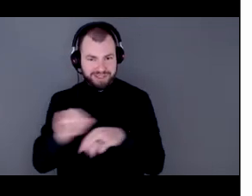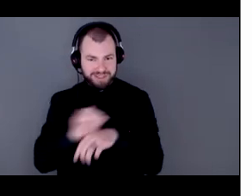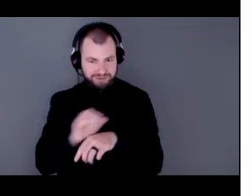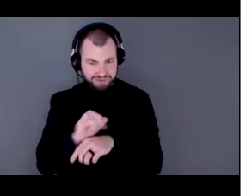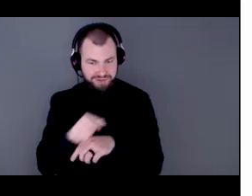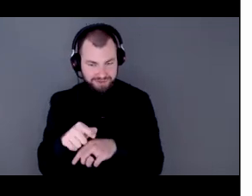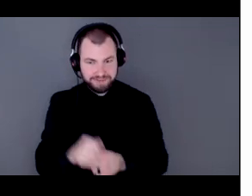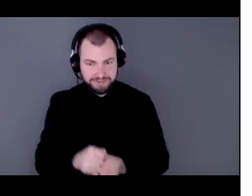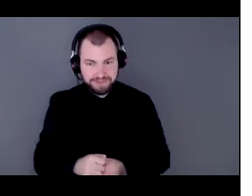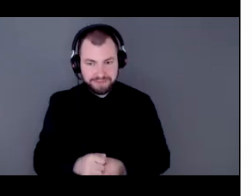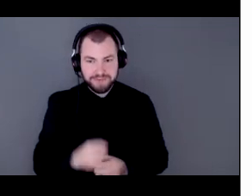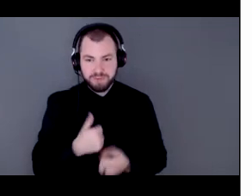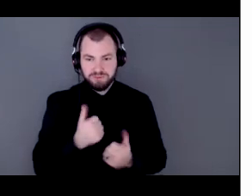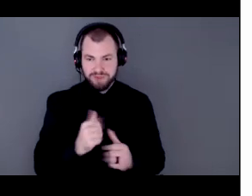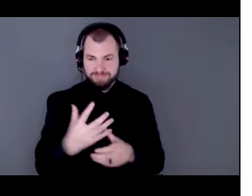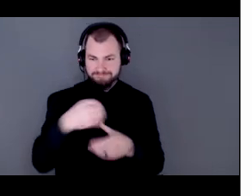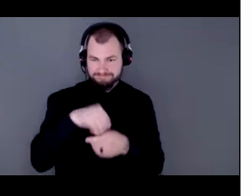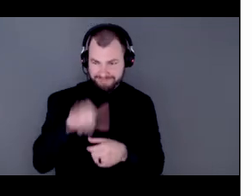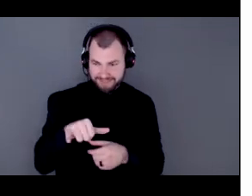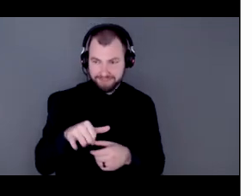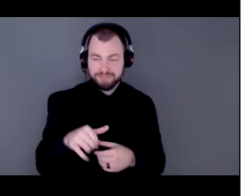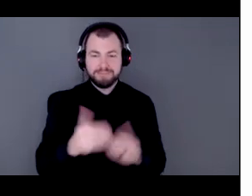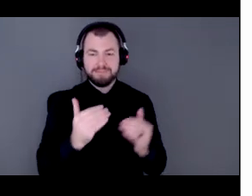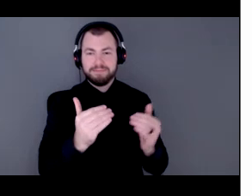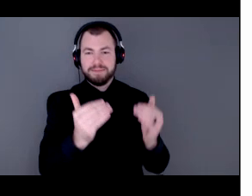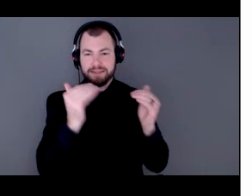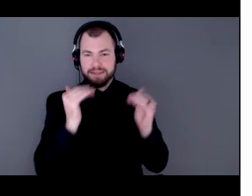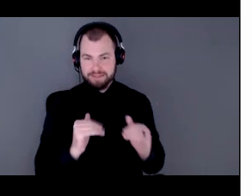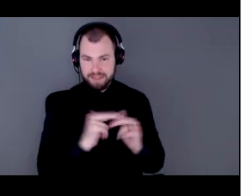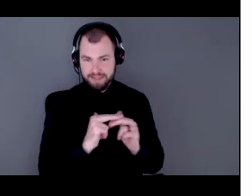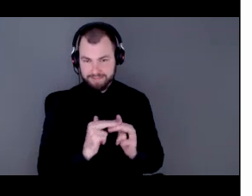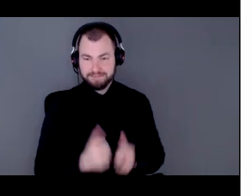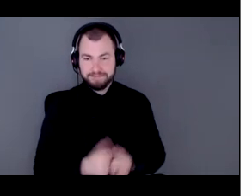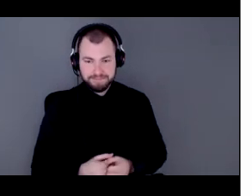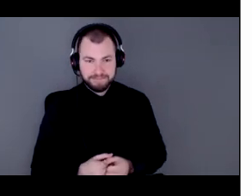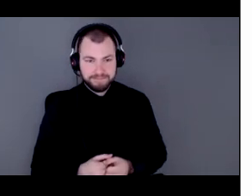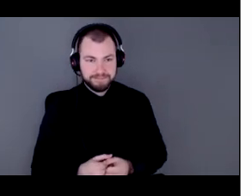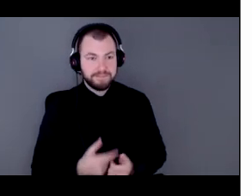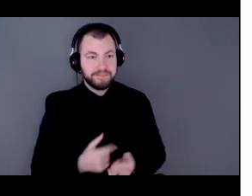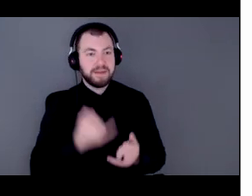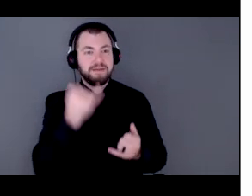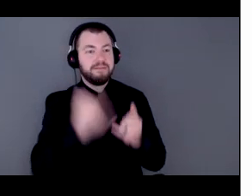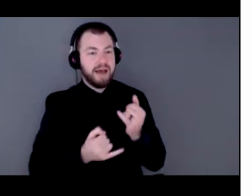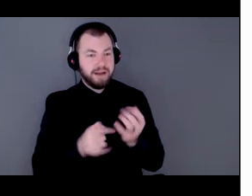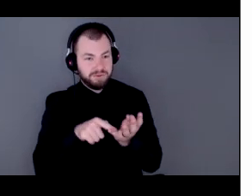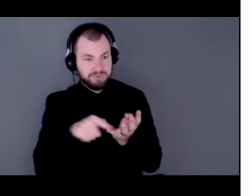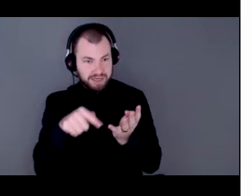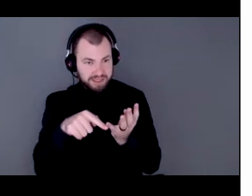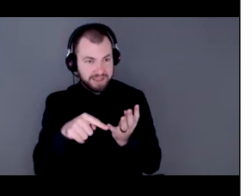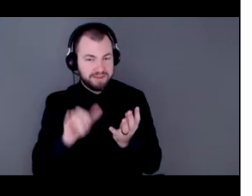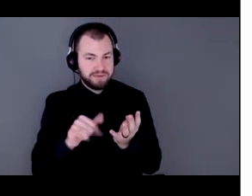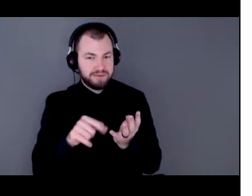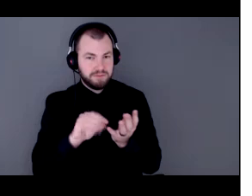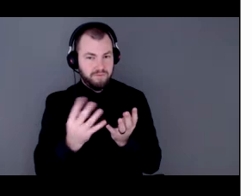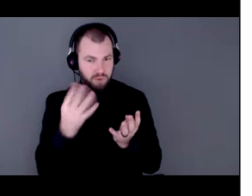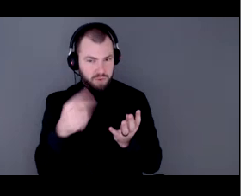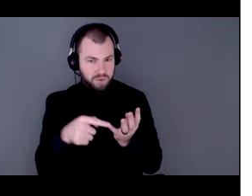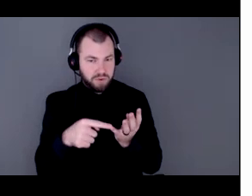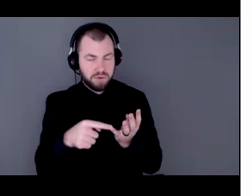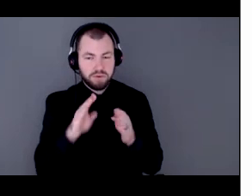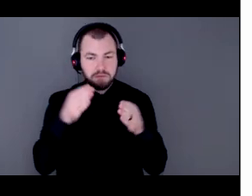plastic films. Next slide, please. And our final track is the research track 4, which actually works on the reuse